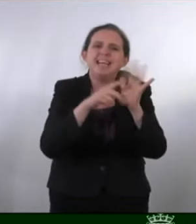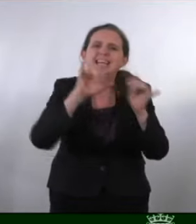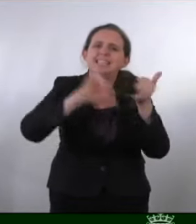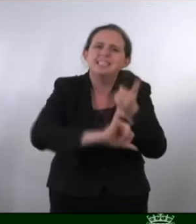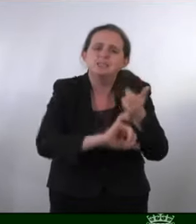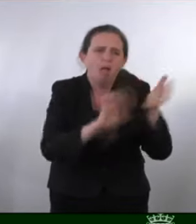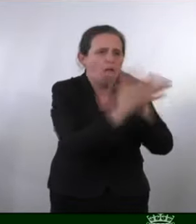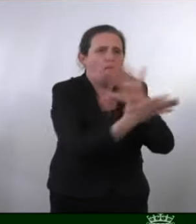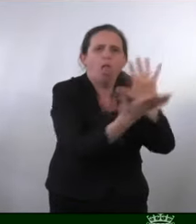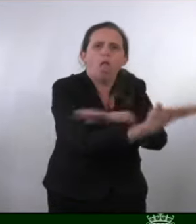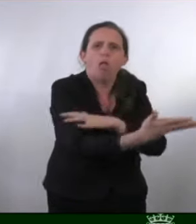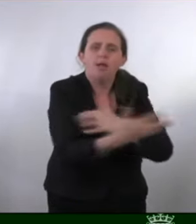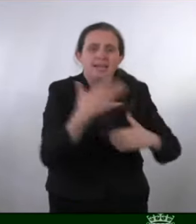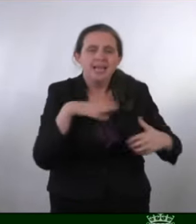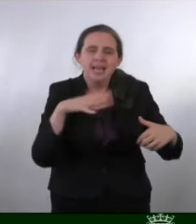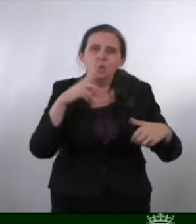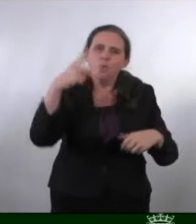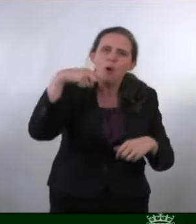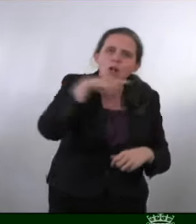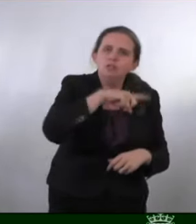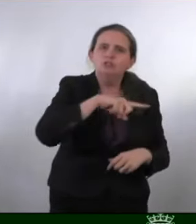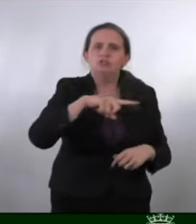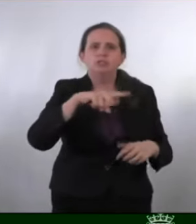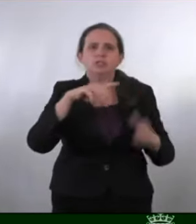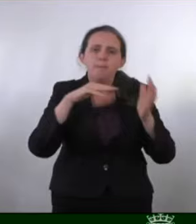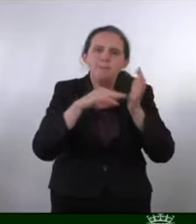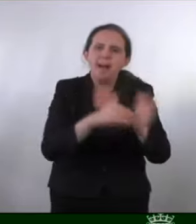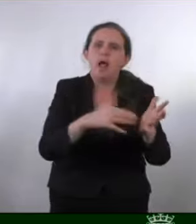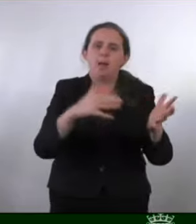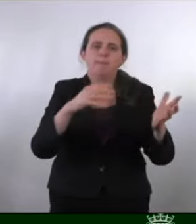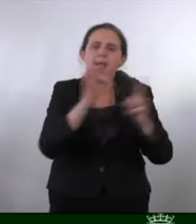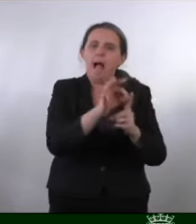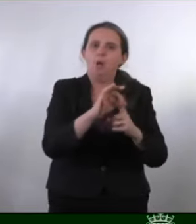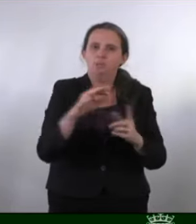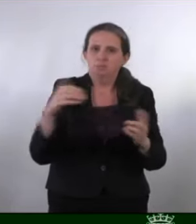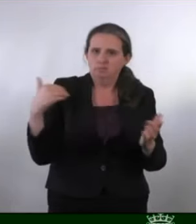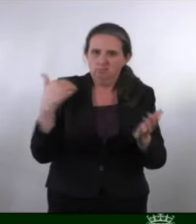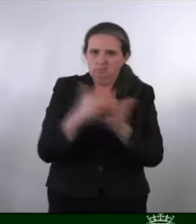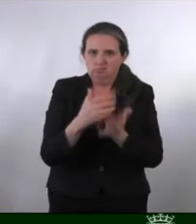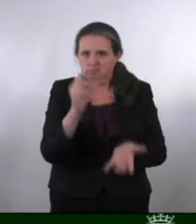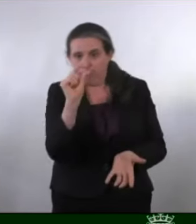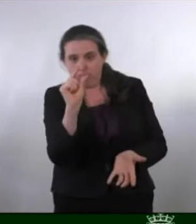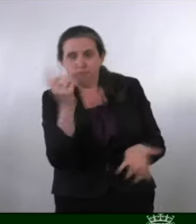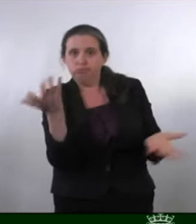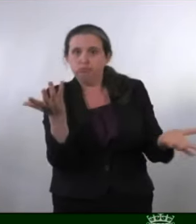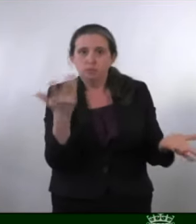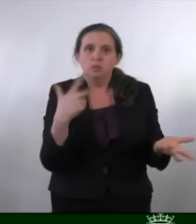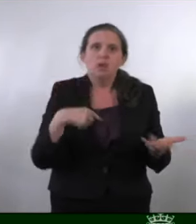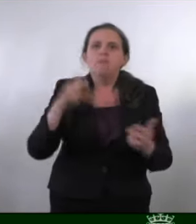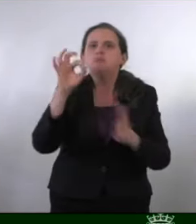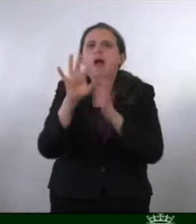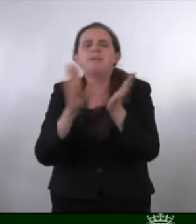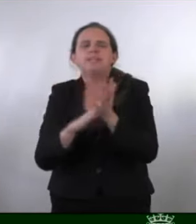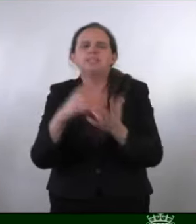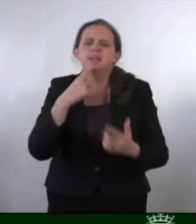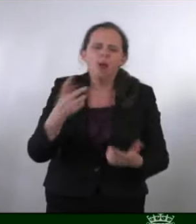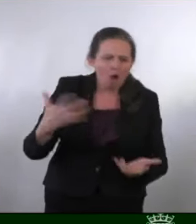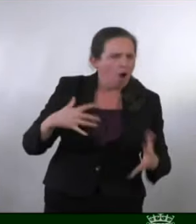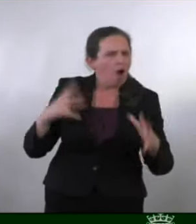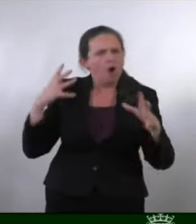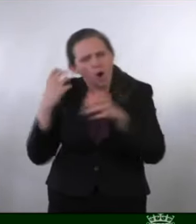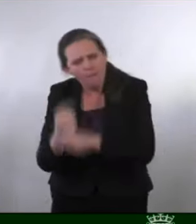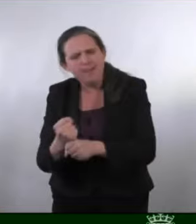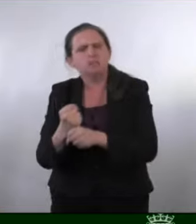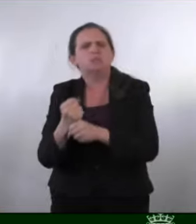million, but we've had just £2.5 million. The Prime Minister says he's committed to the Union, but we all know that actions speak louder than words, and his